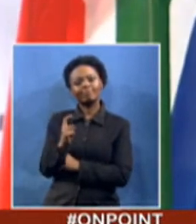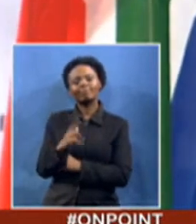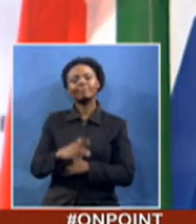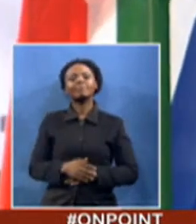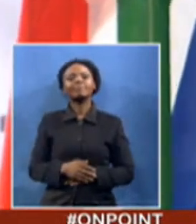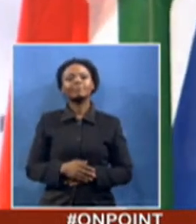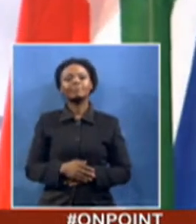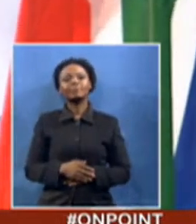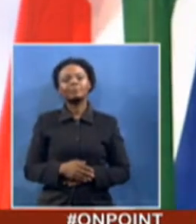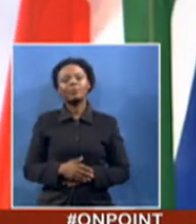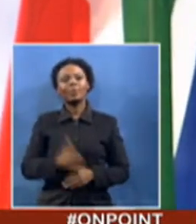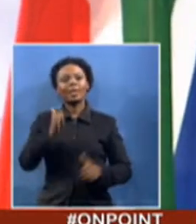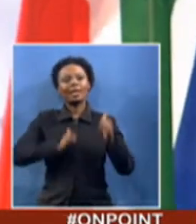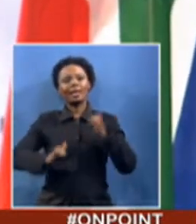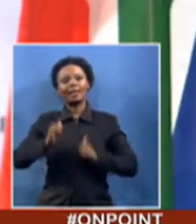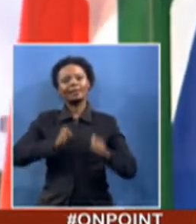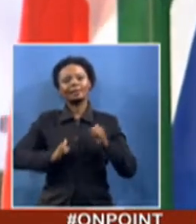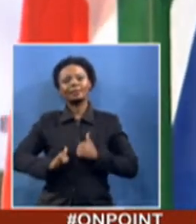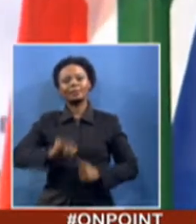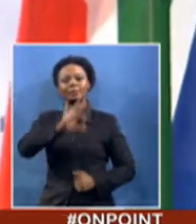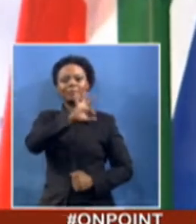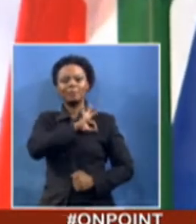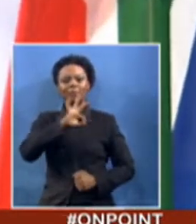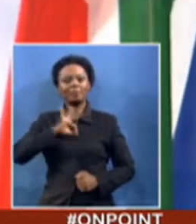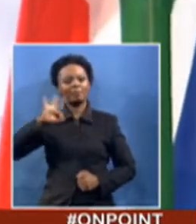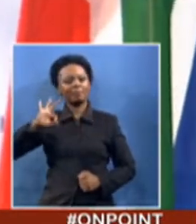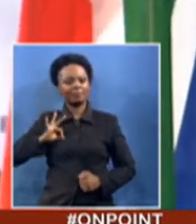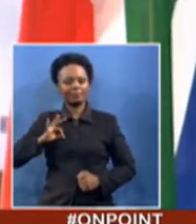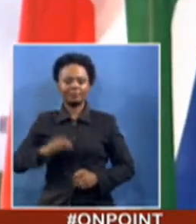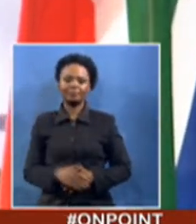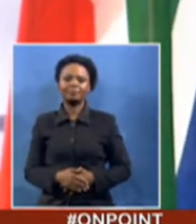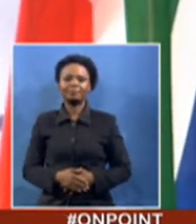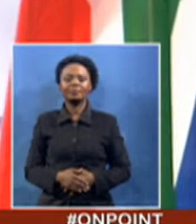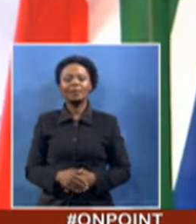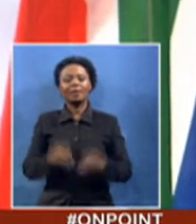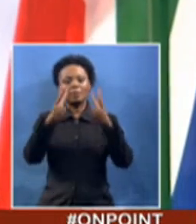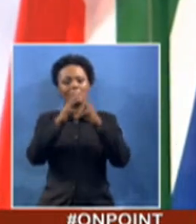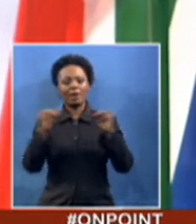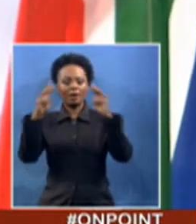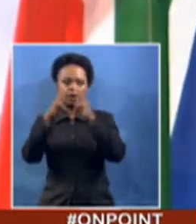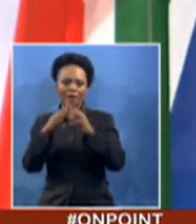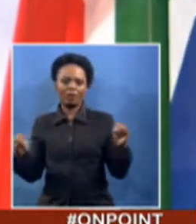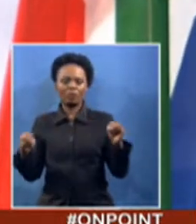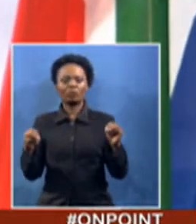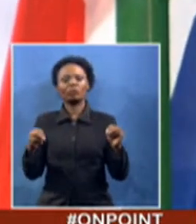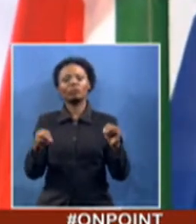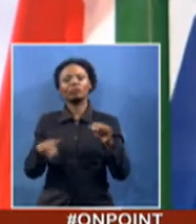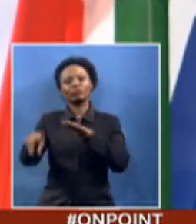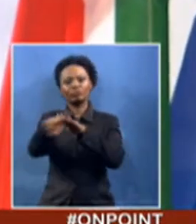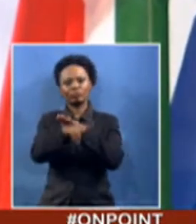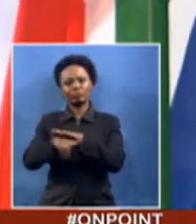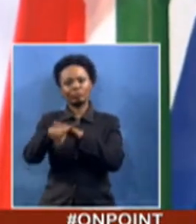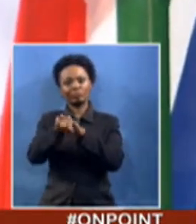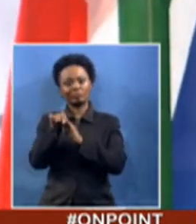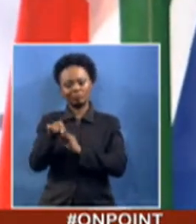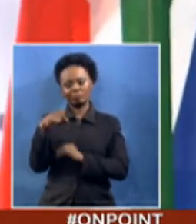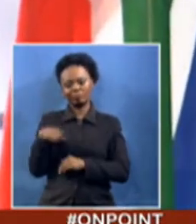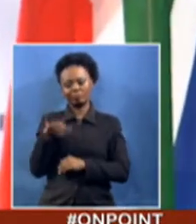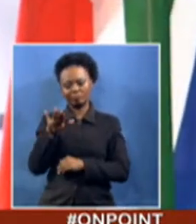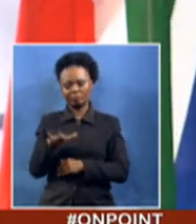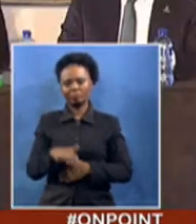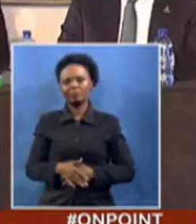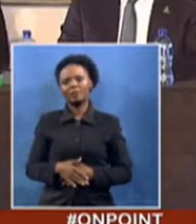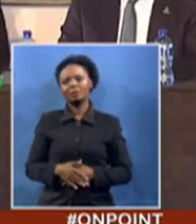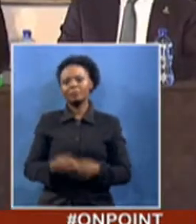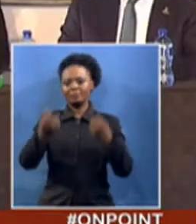the acting mayor of Mangaung Metro to give us vote of